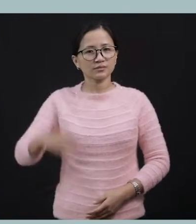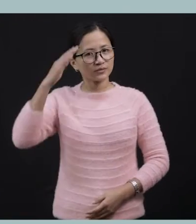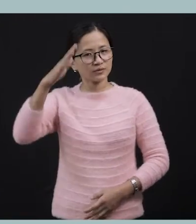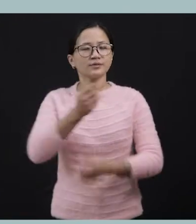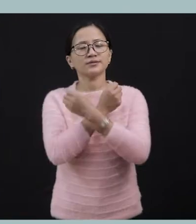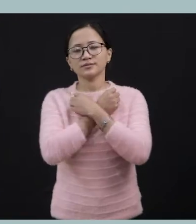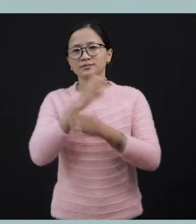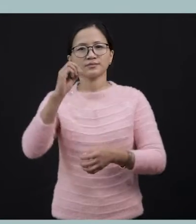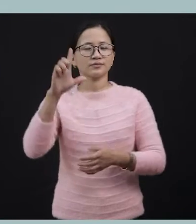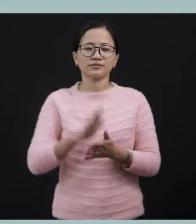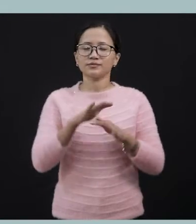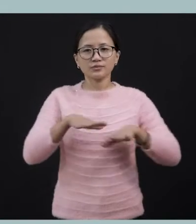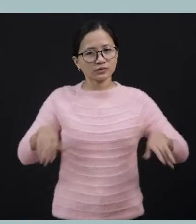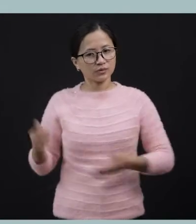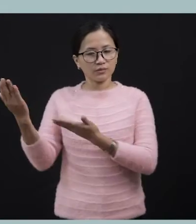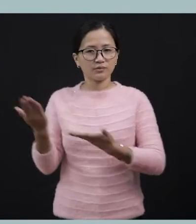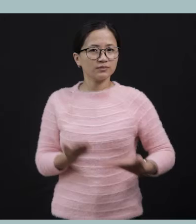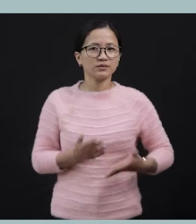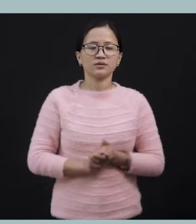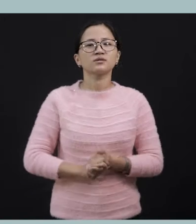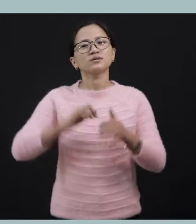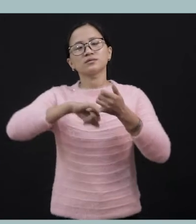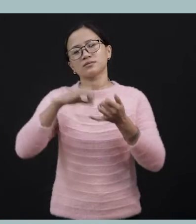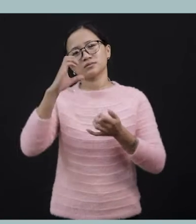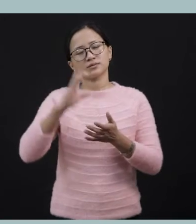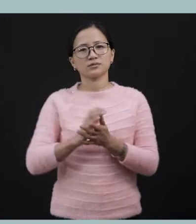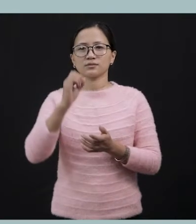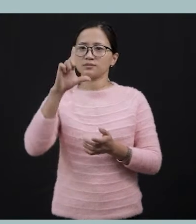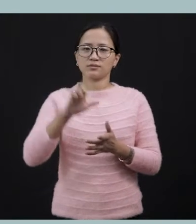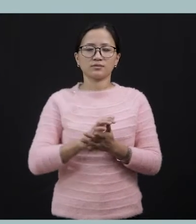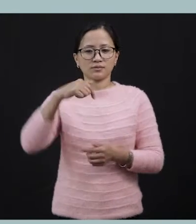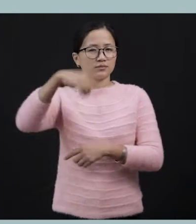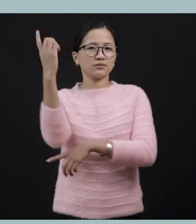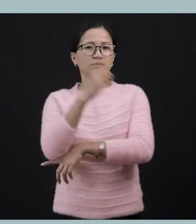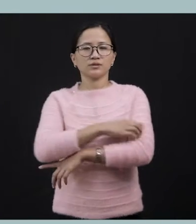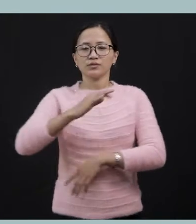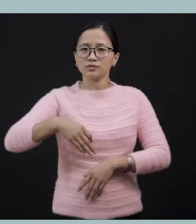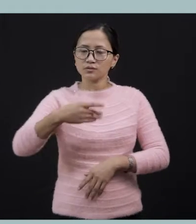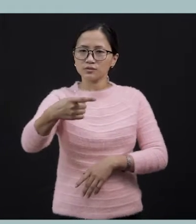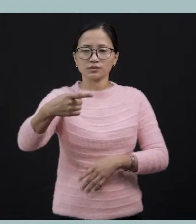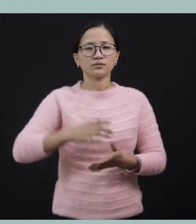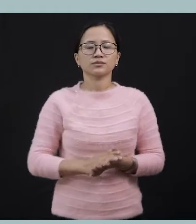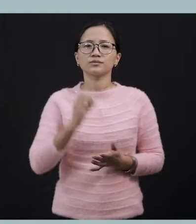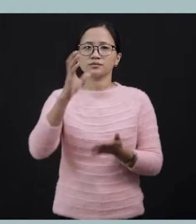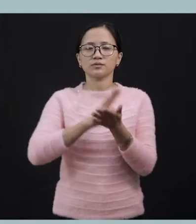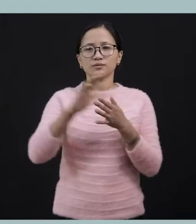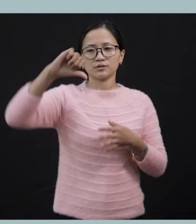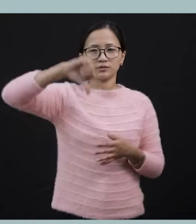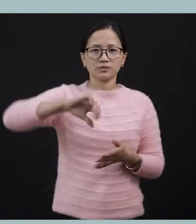Hello dear class 5 students, welcome back to our science class, and today we will continue with chapter